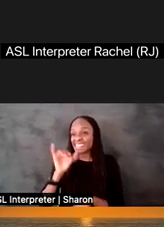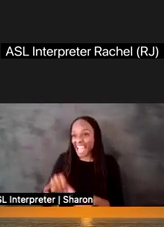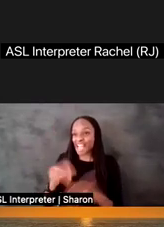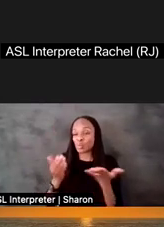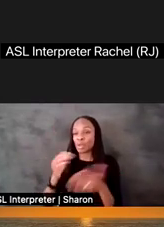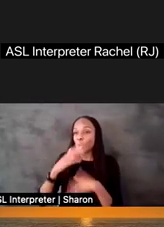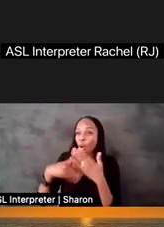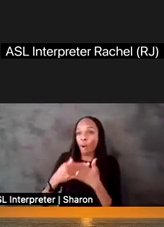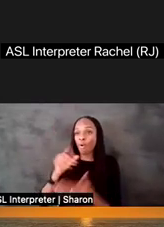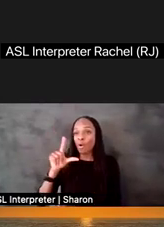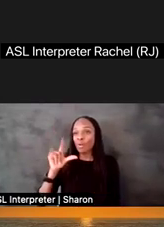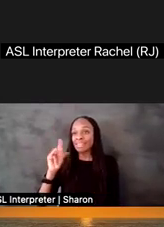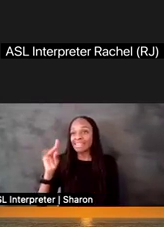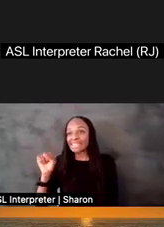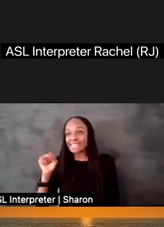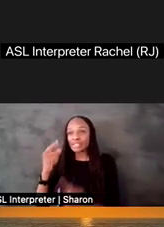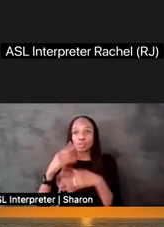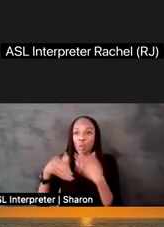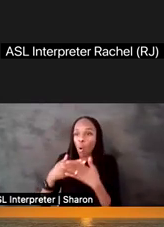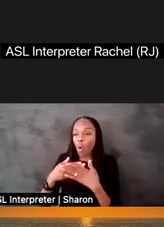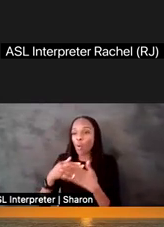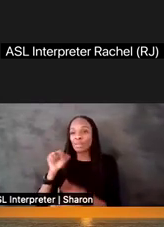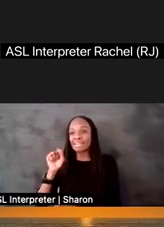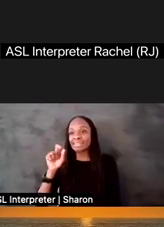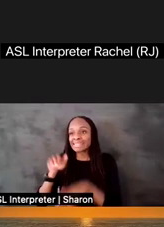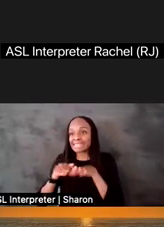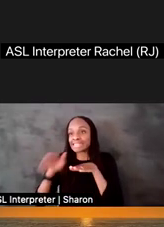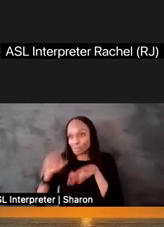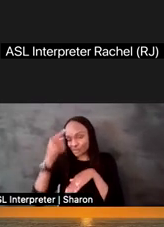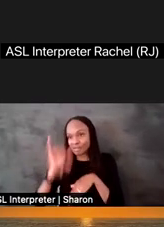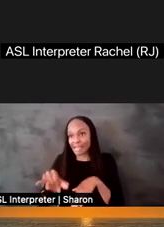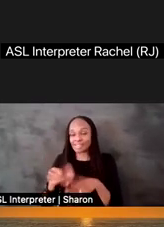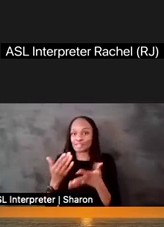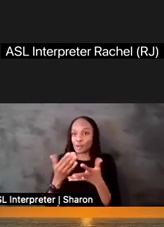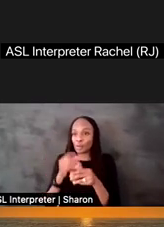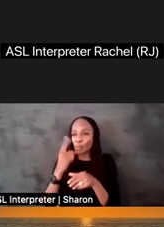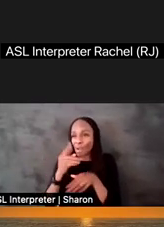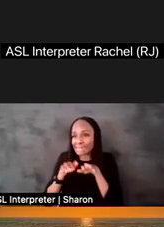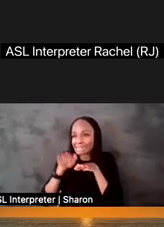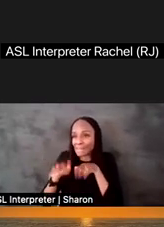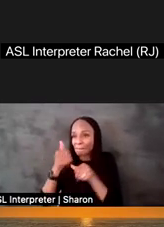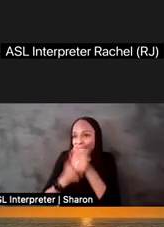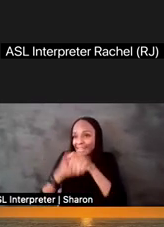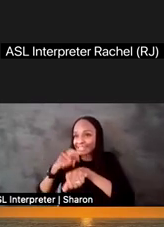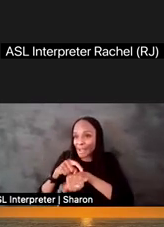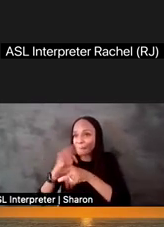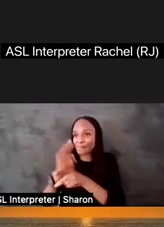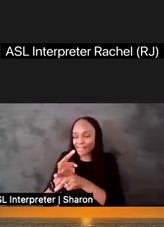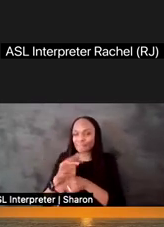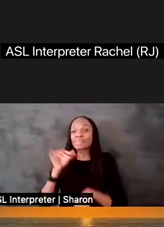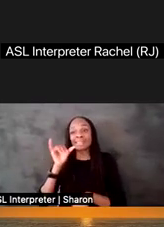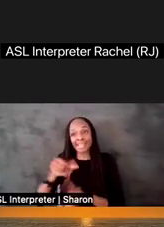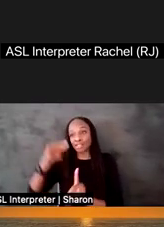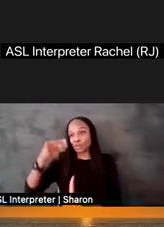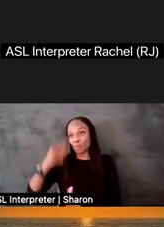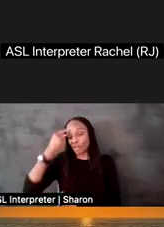the steps are for. So take it one step at a time, right? And that's exactly the point of all of